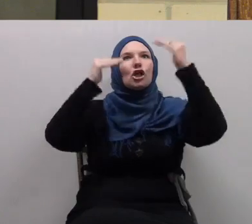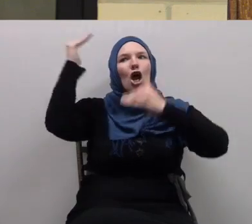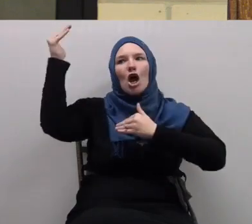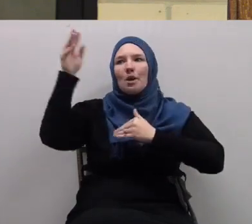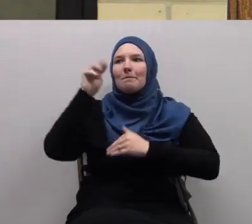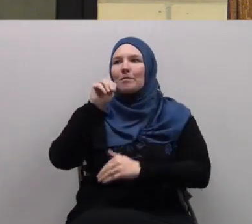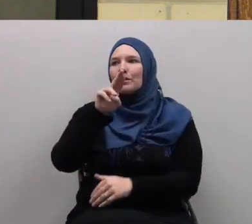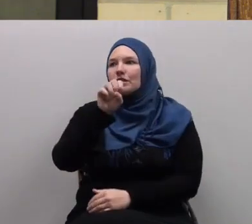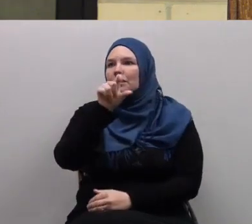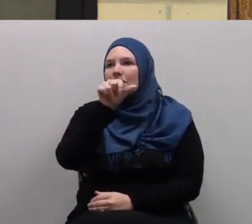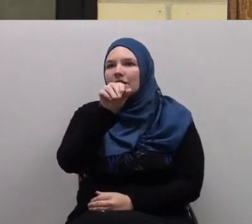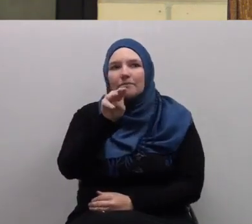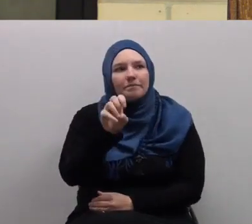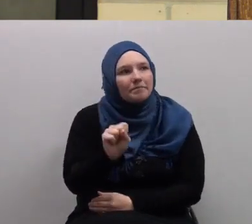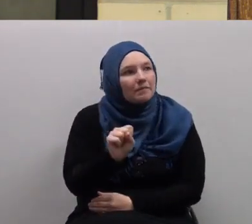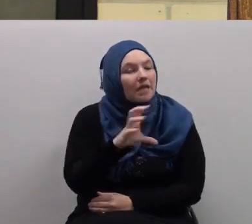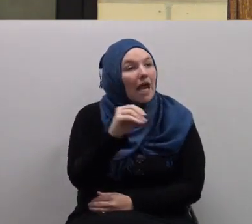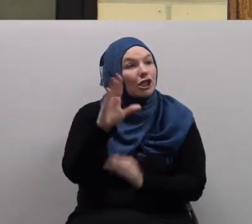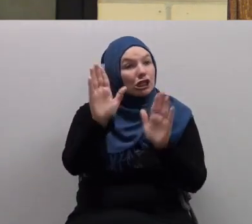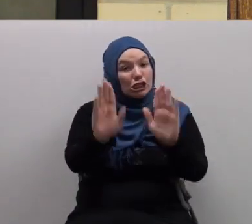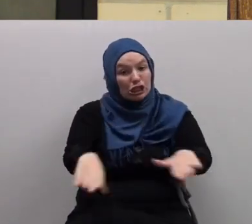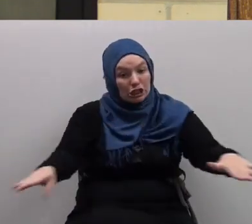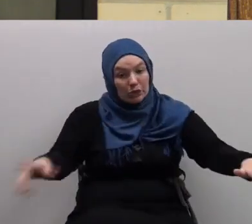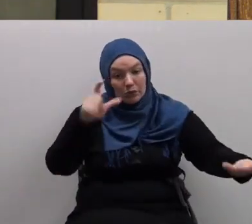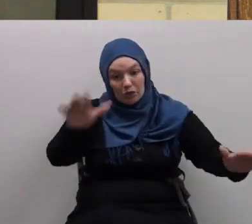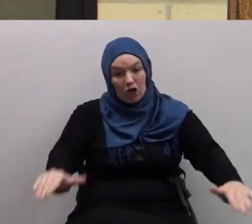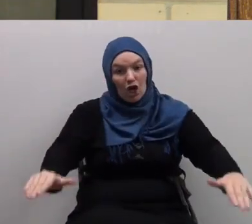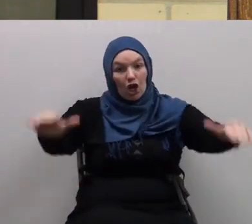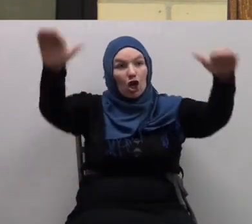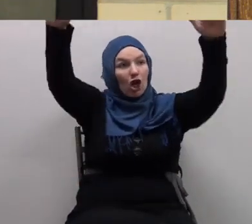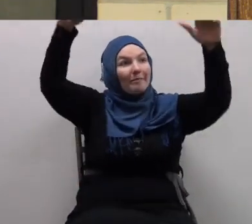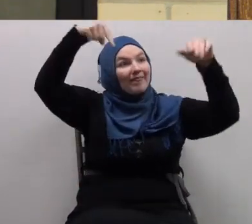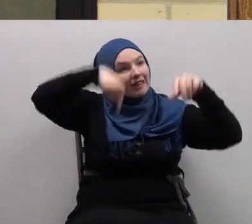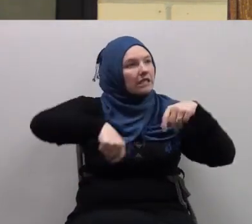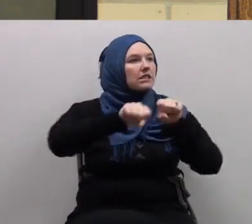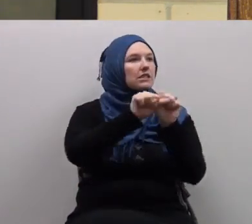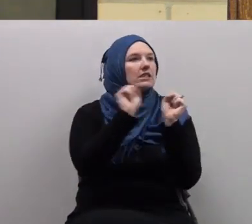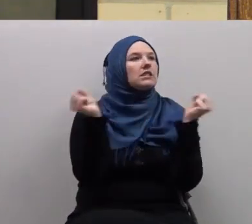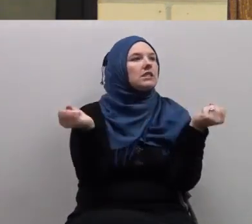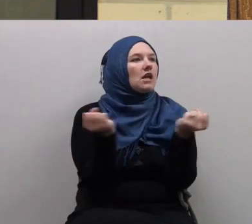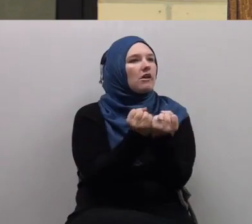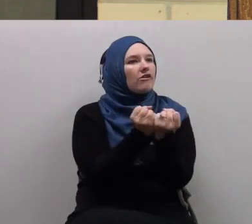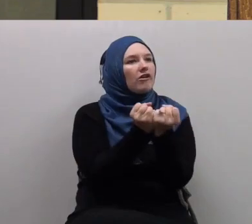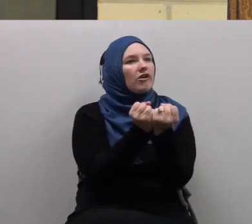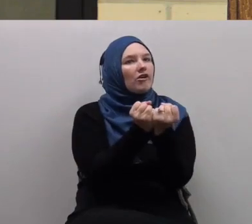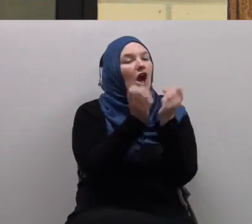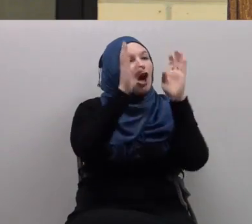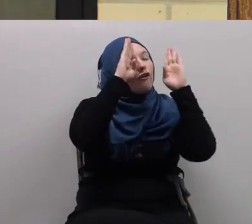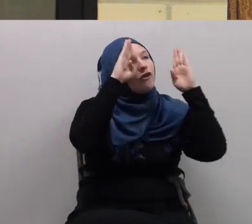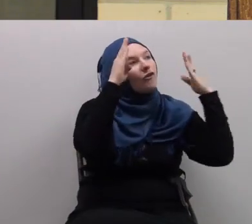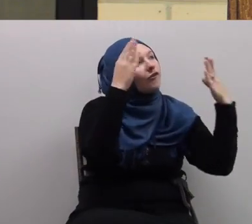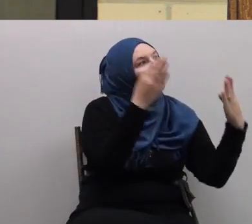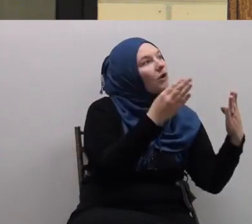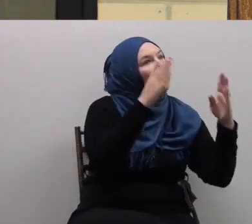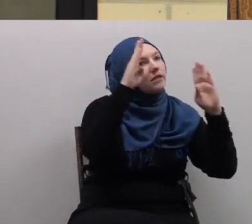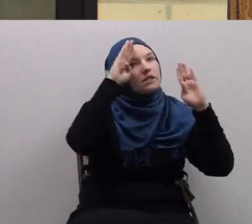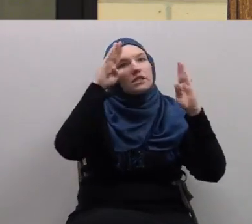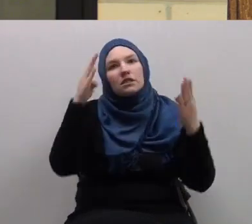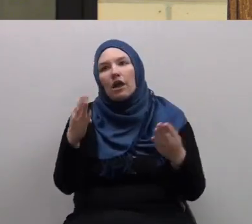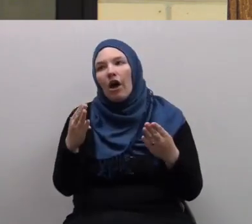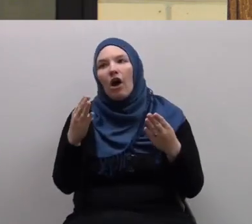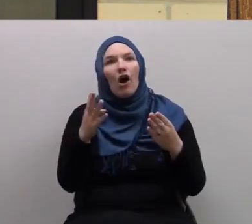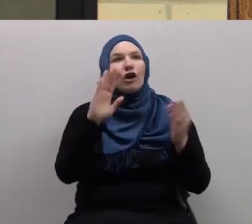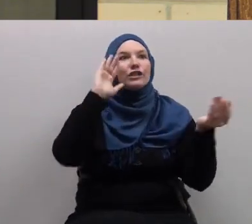are growing, especially in this society, focusing on nothing but whatever seems